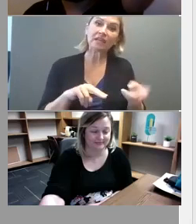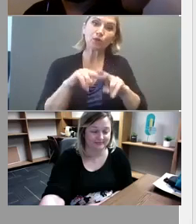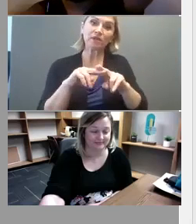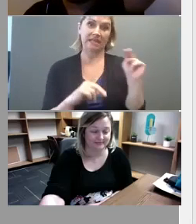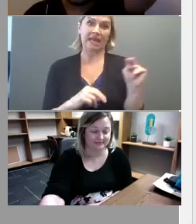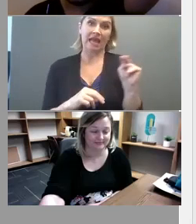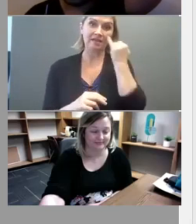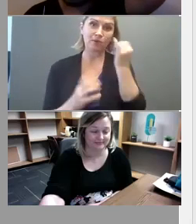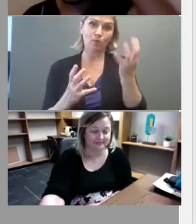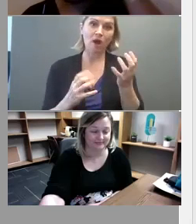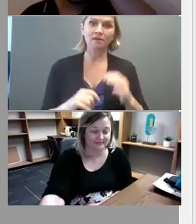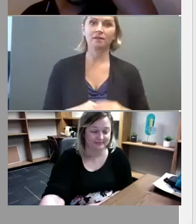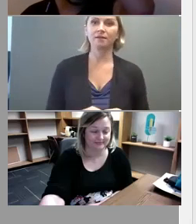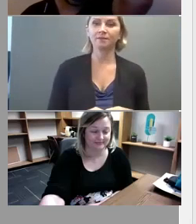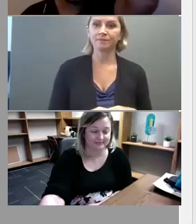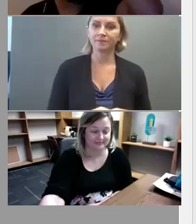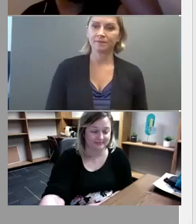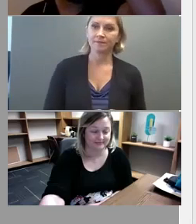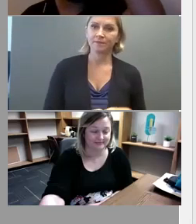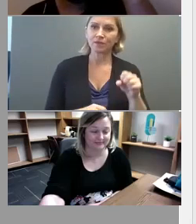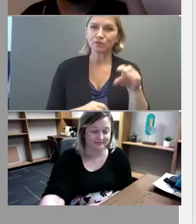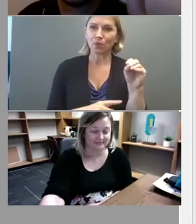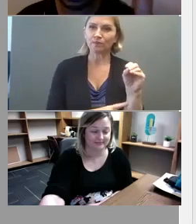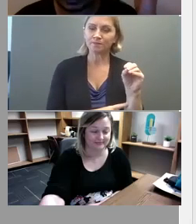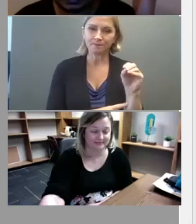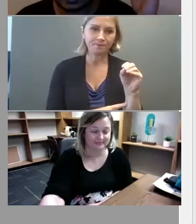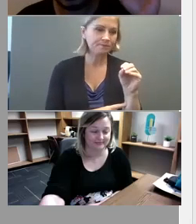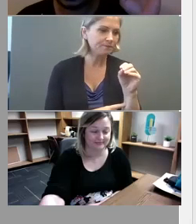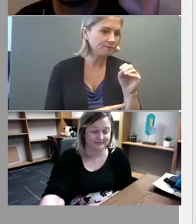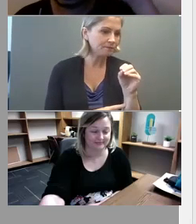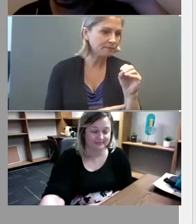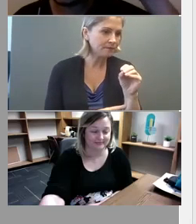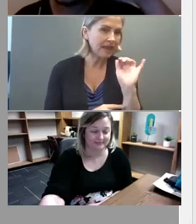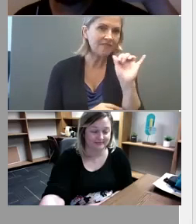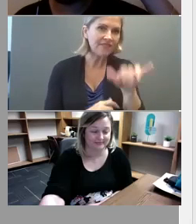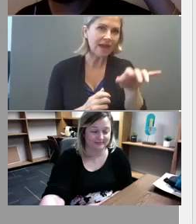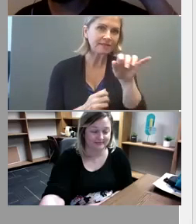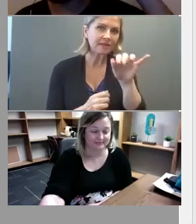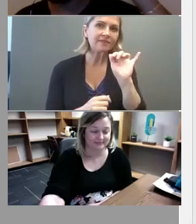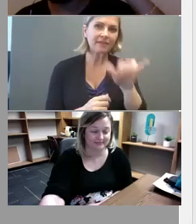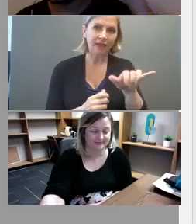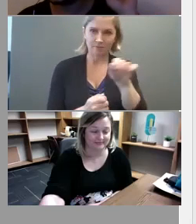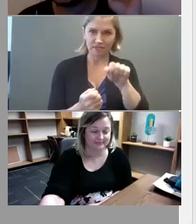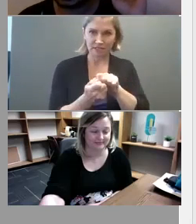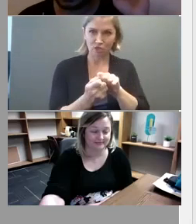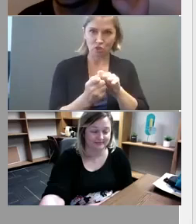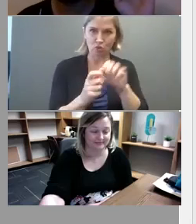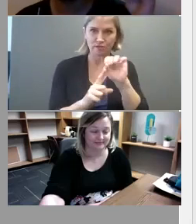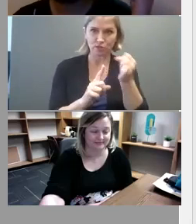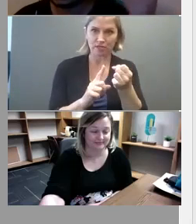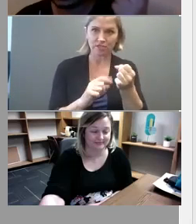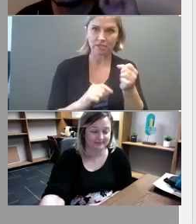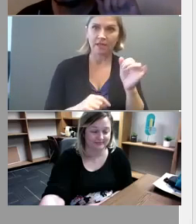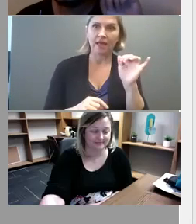So 4n by 3 maybe, right? So in those particular cases, master method